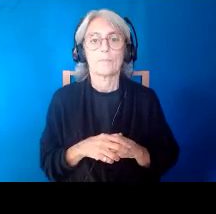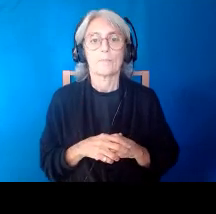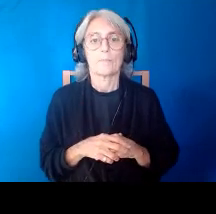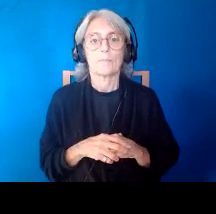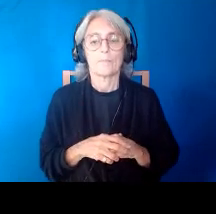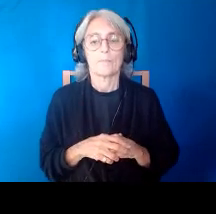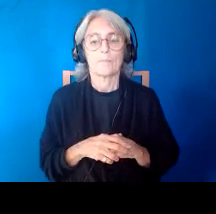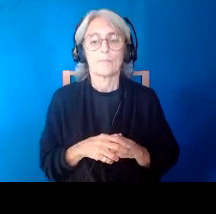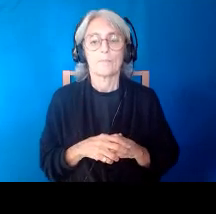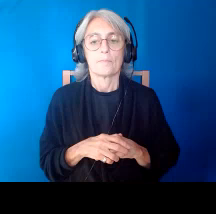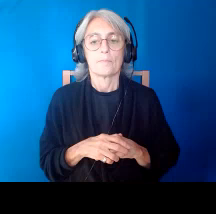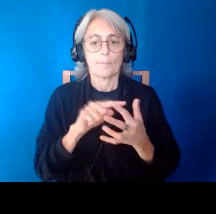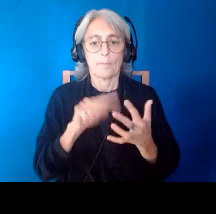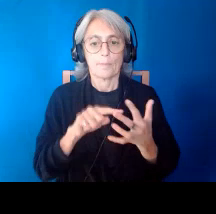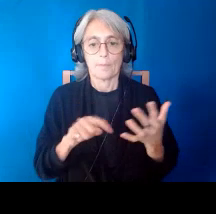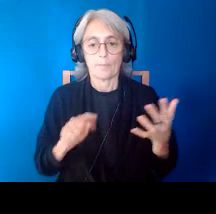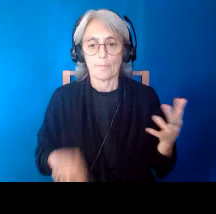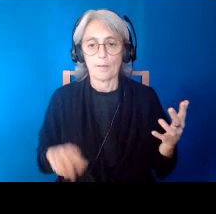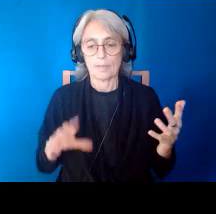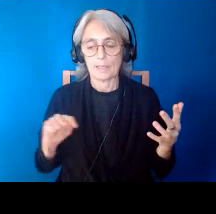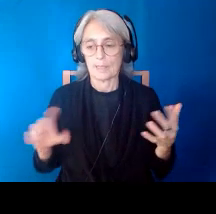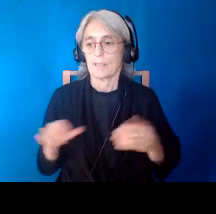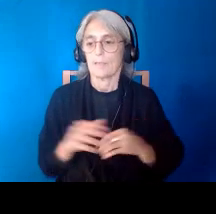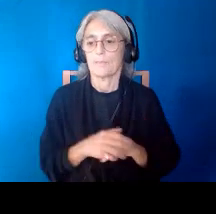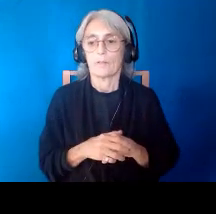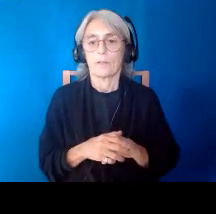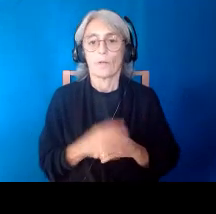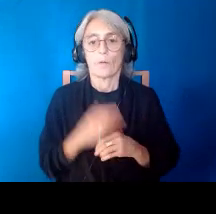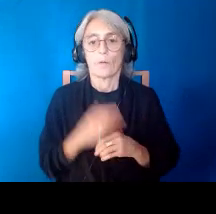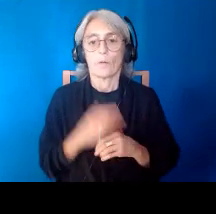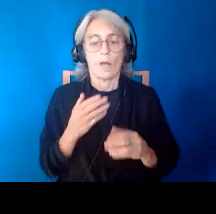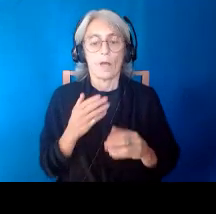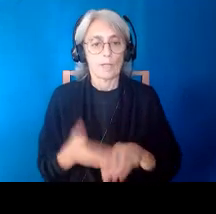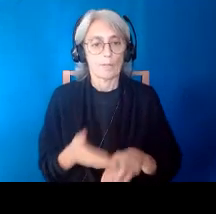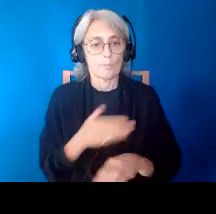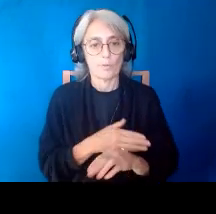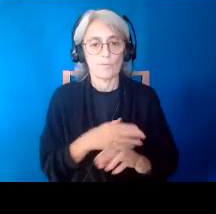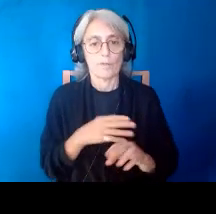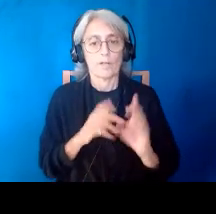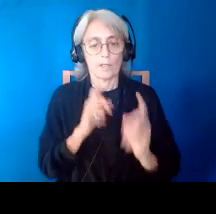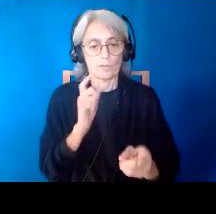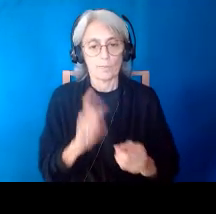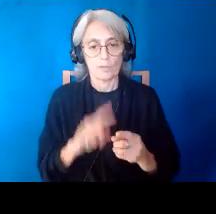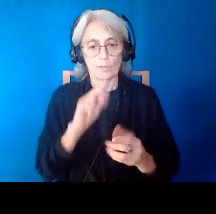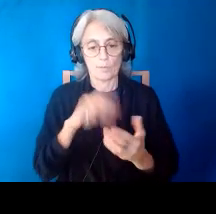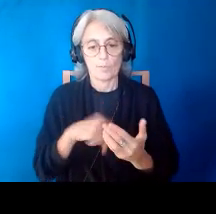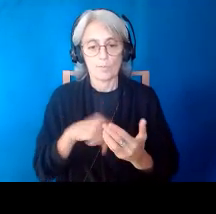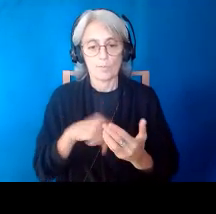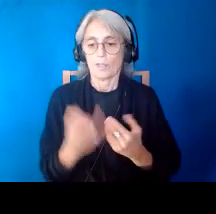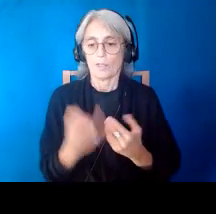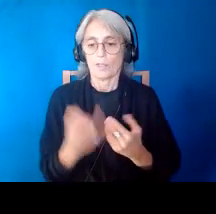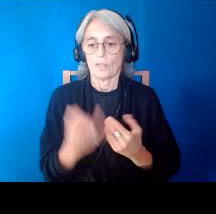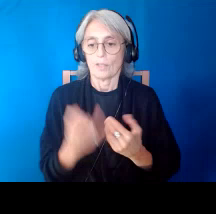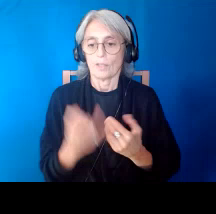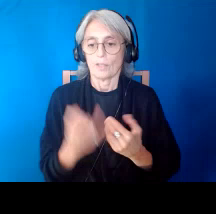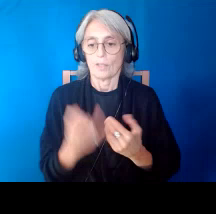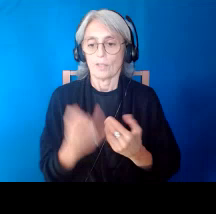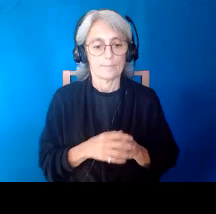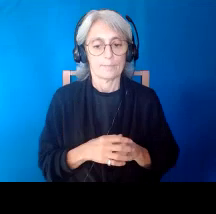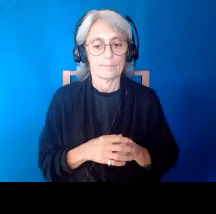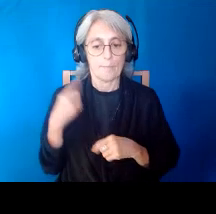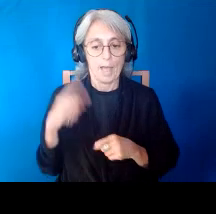and the CTC, we aim to prove and provide real contributions to projects yet to come. This past year as